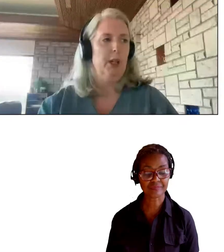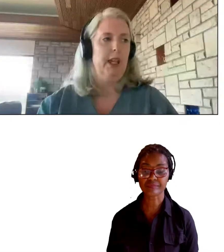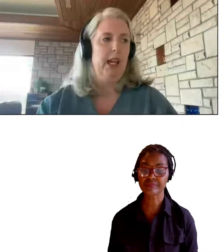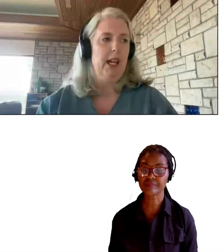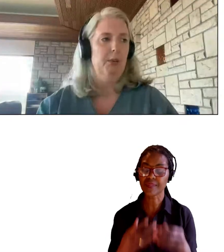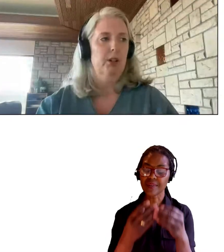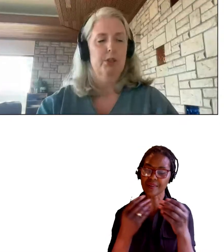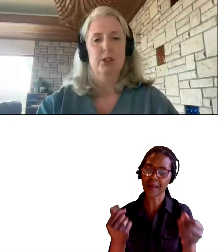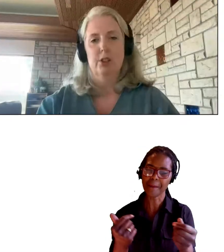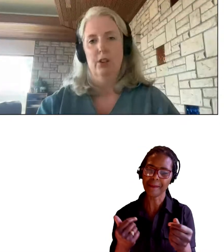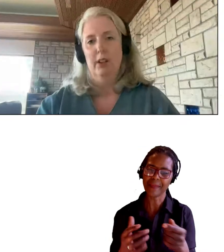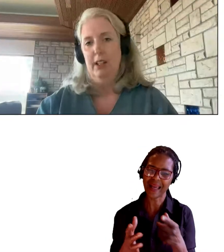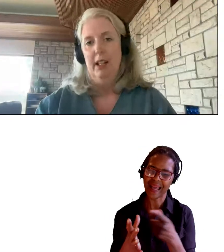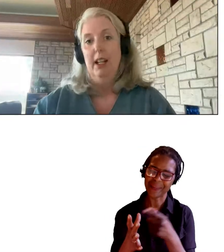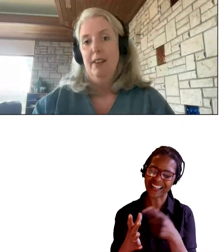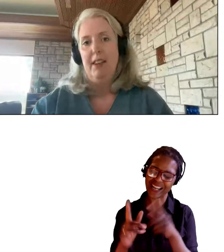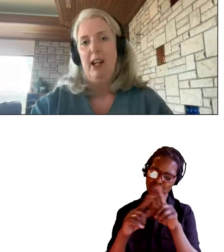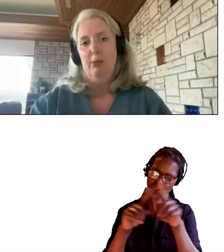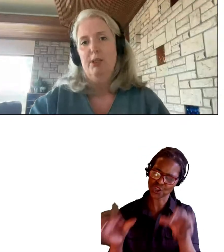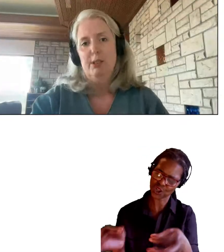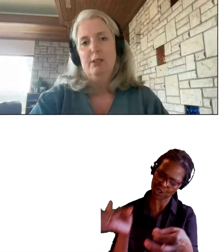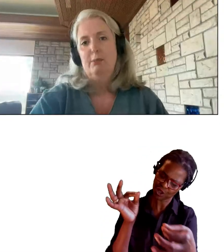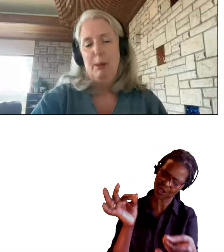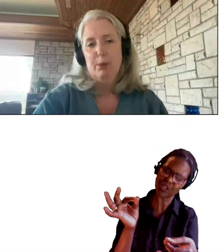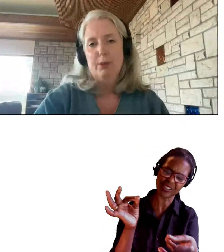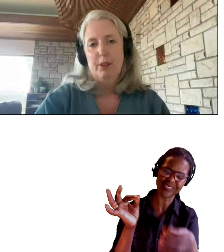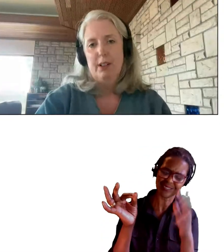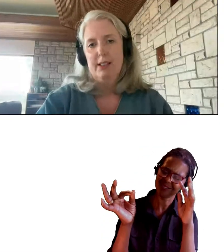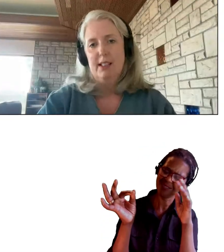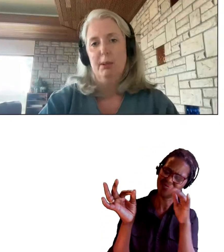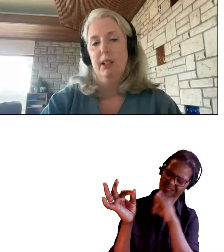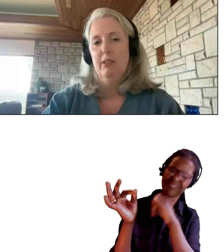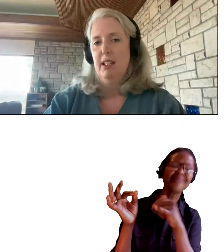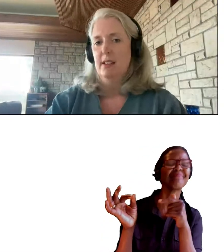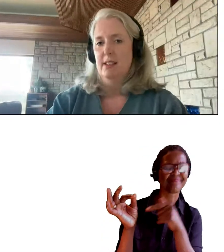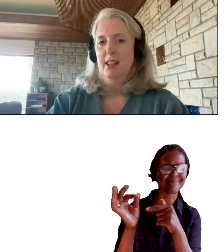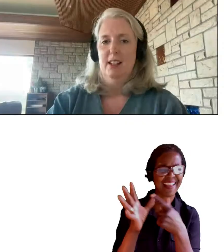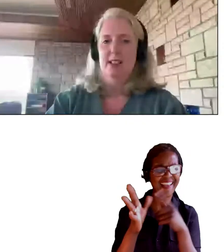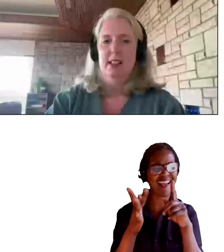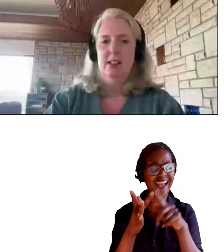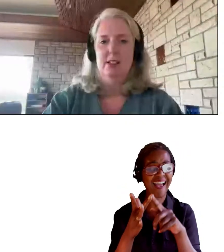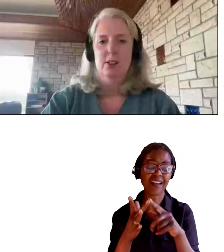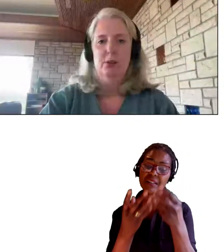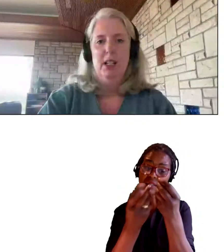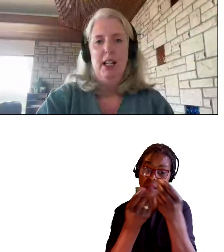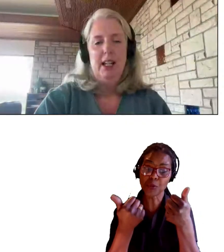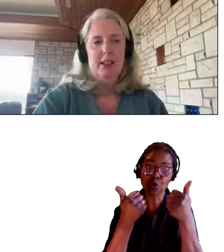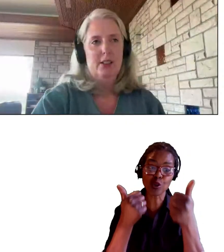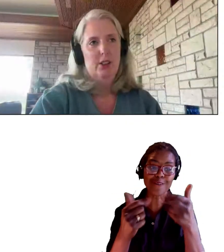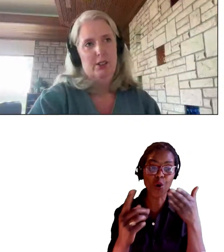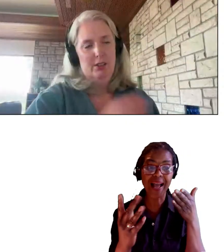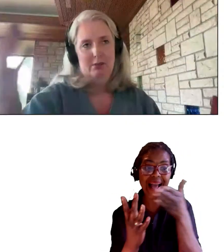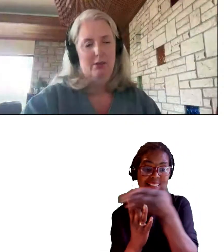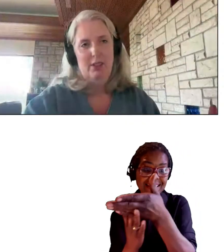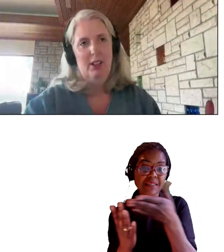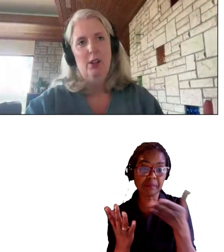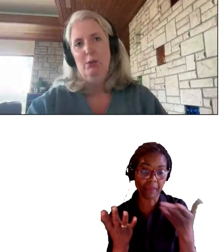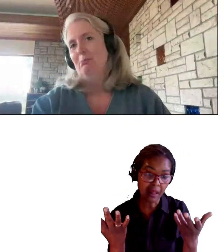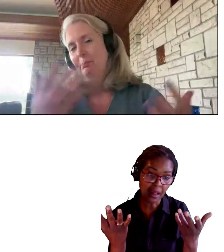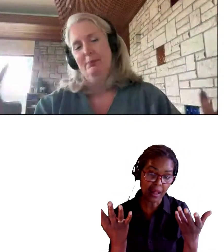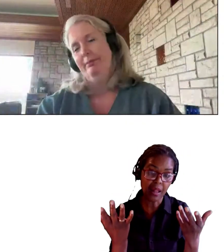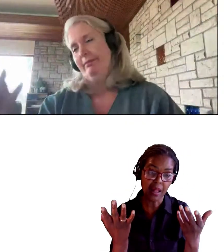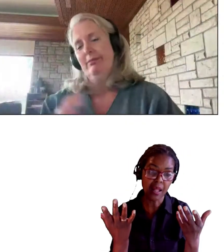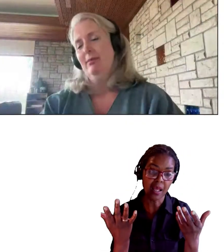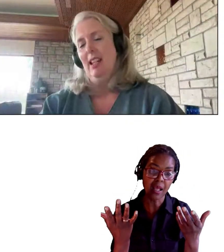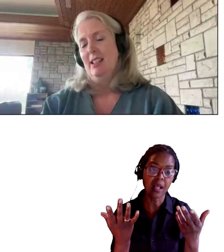assume were written with AI. We know it's a tool that helps lots of people for accessibility reasons and things like that. So it's not, you